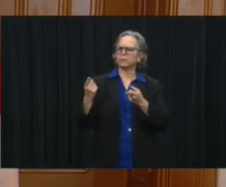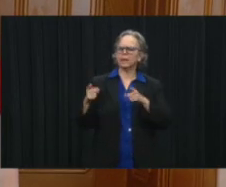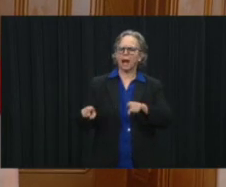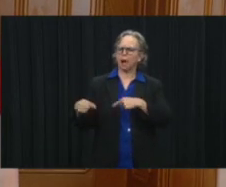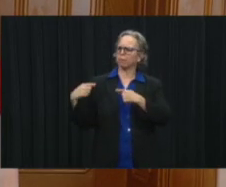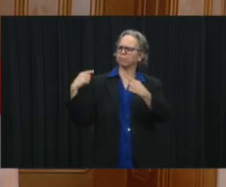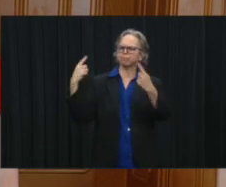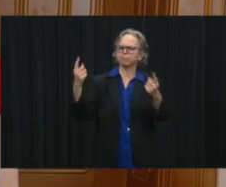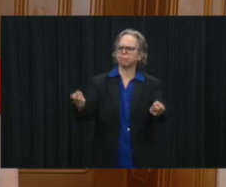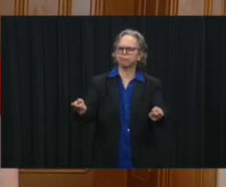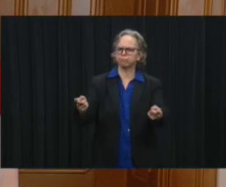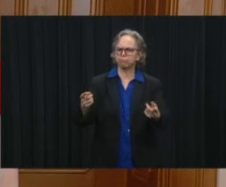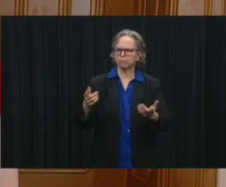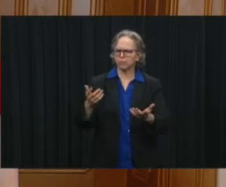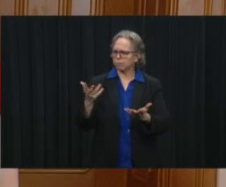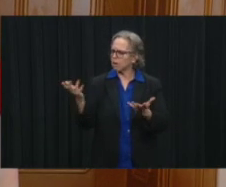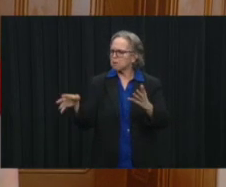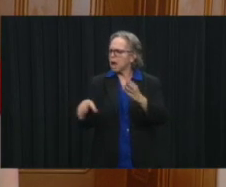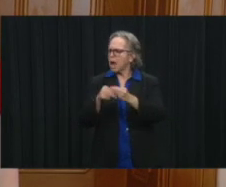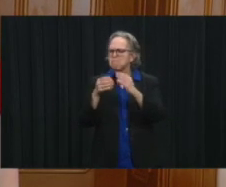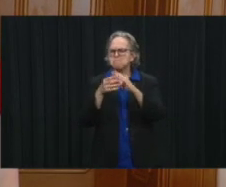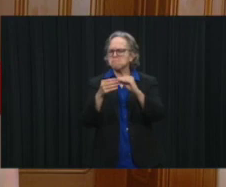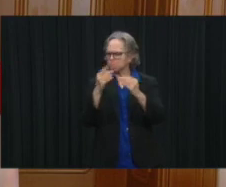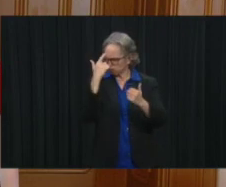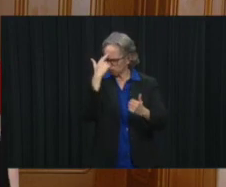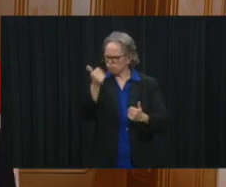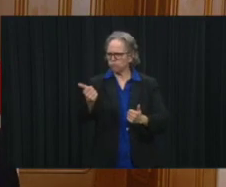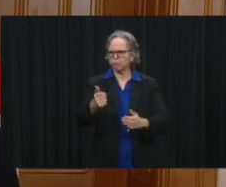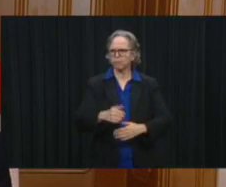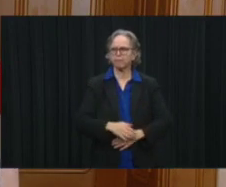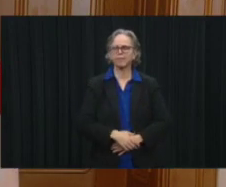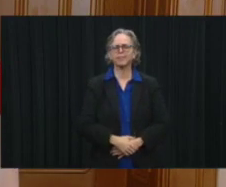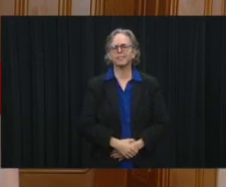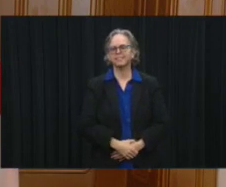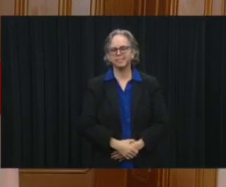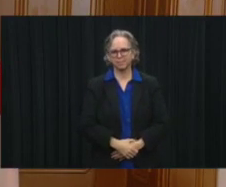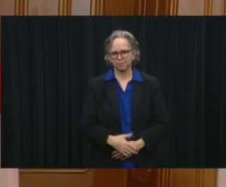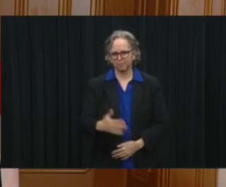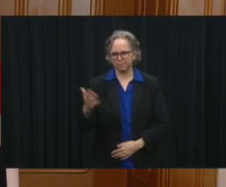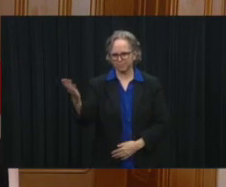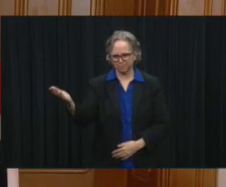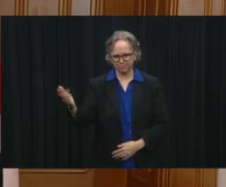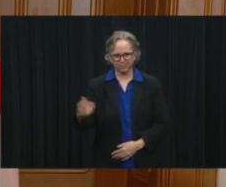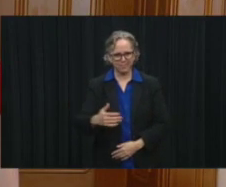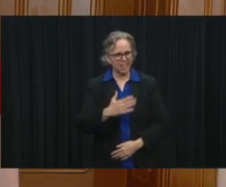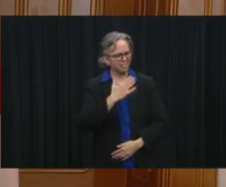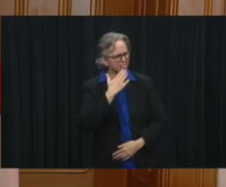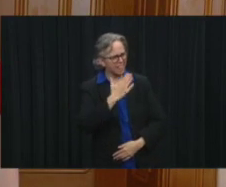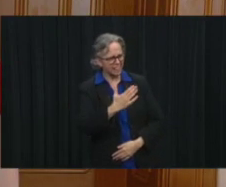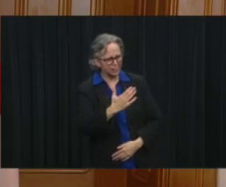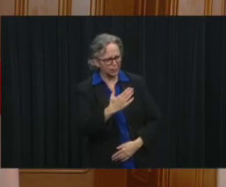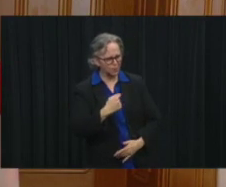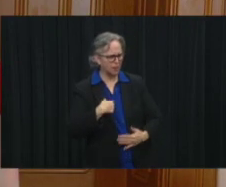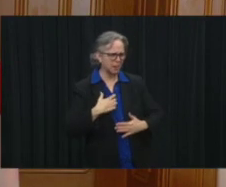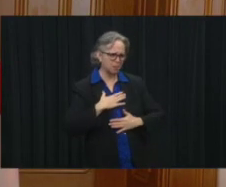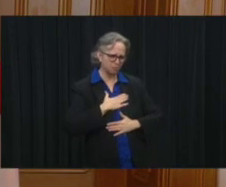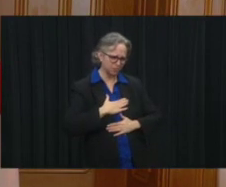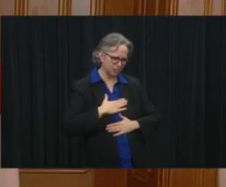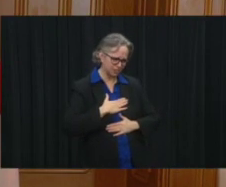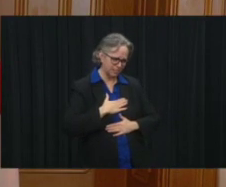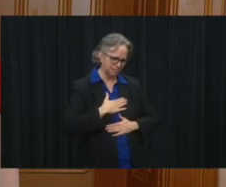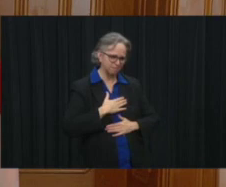else you want to share with them? Thanks, Rob. Great. Thank you, Mike. I appreciate it. I want to start by